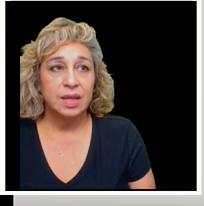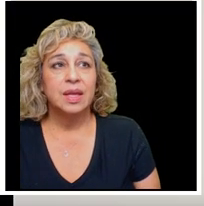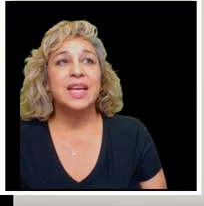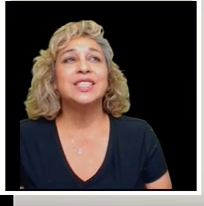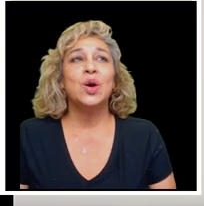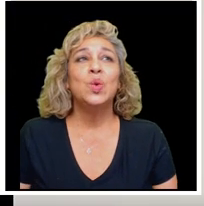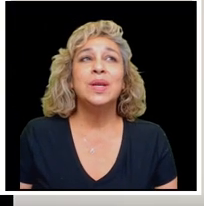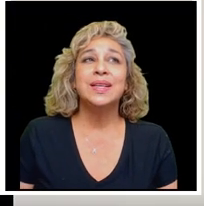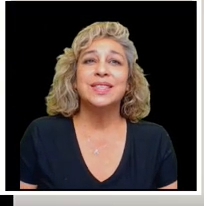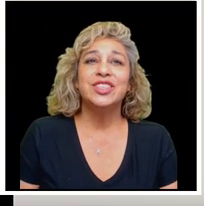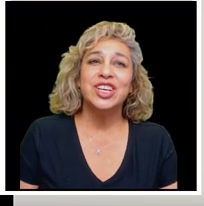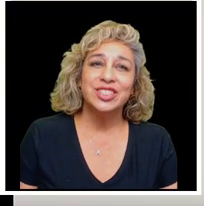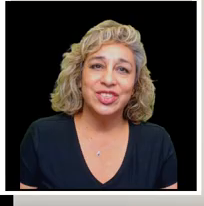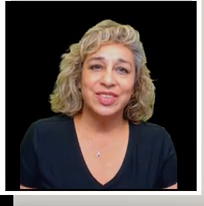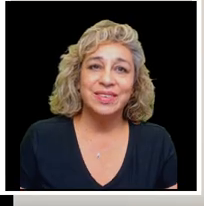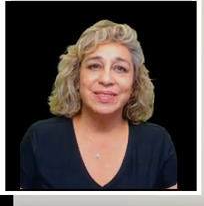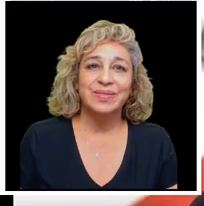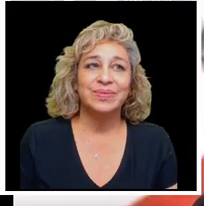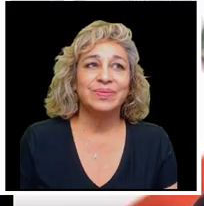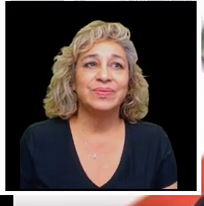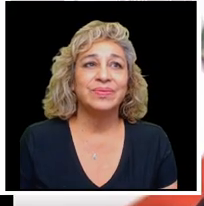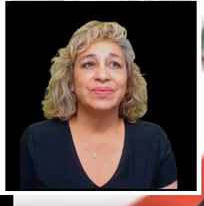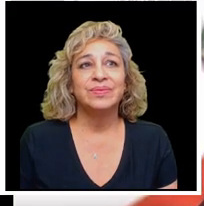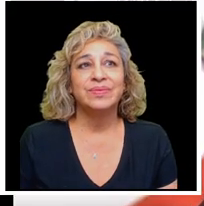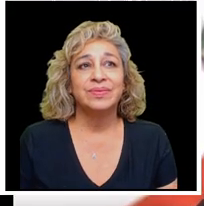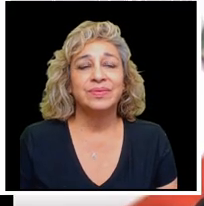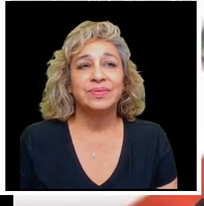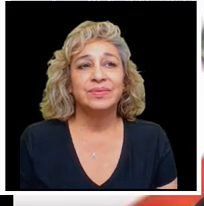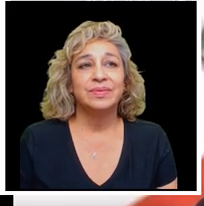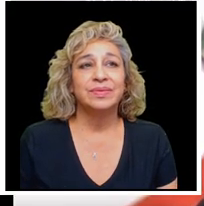it's only a suggestion that